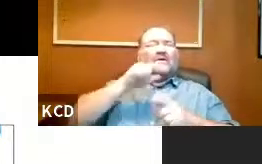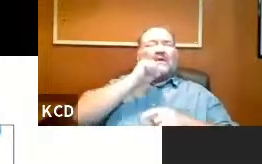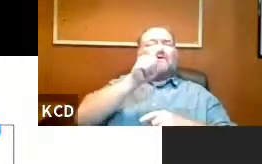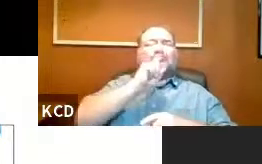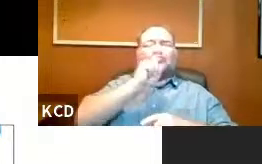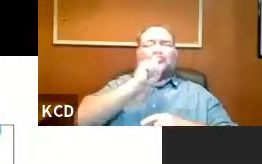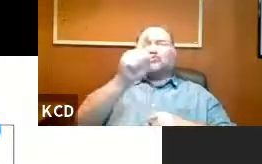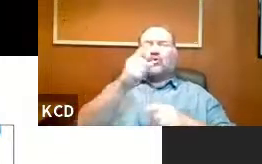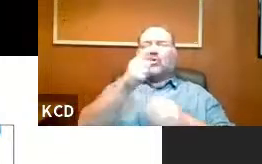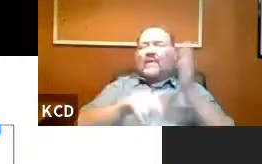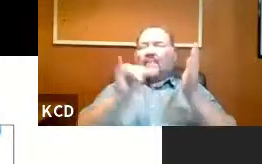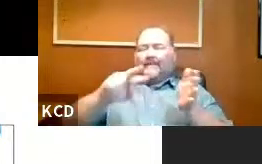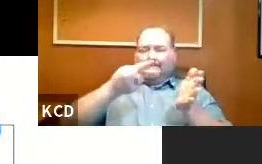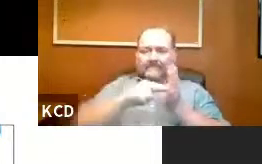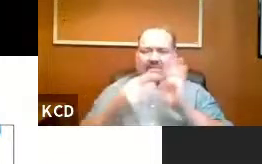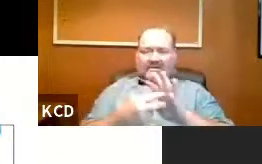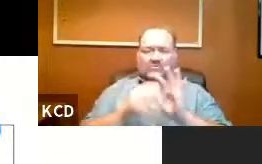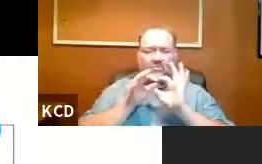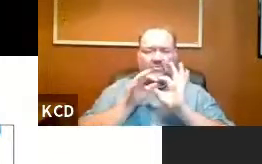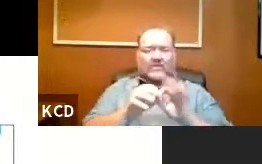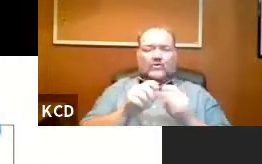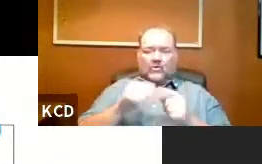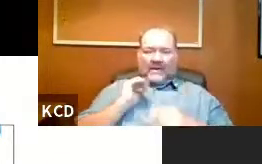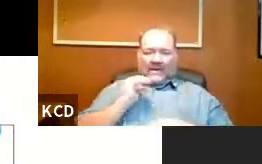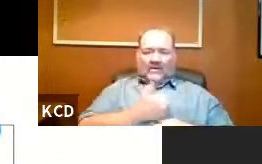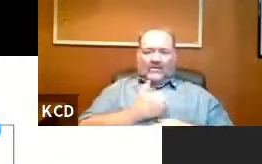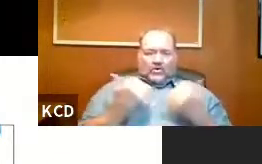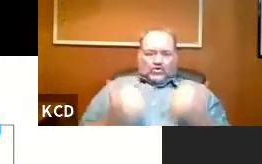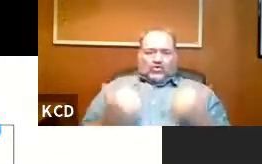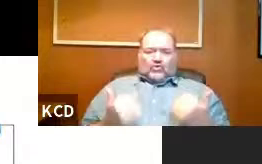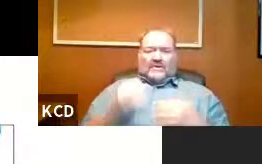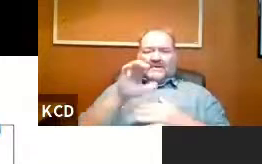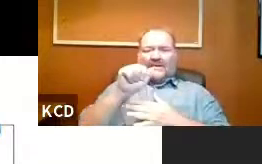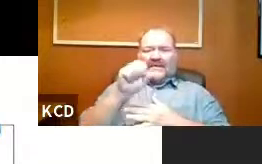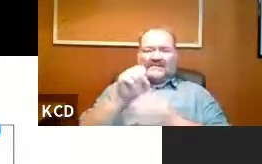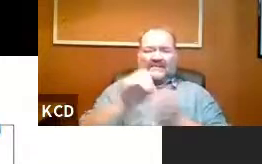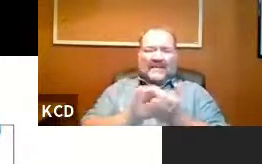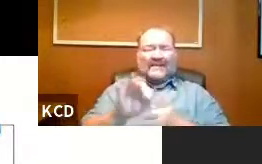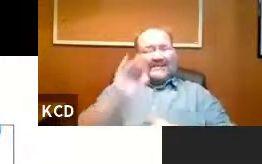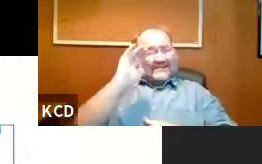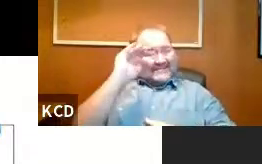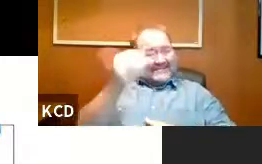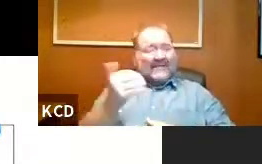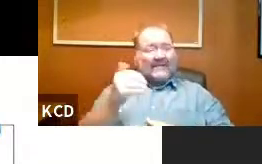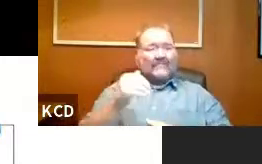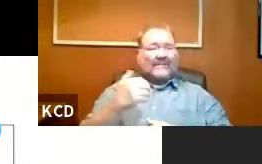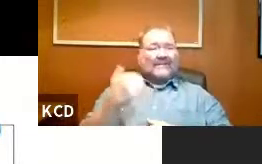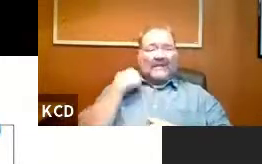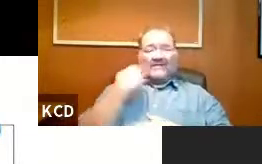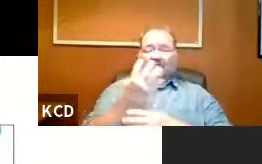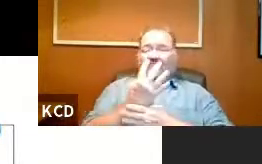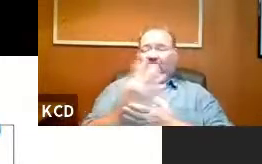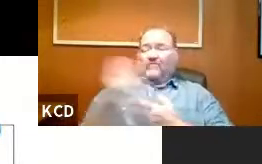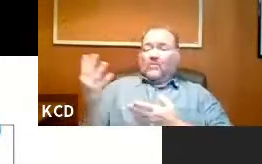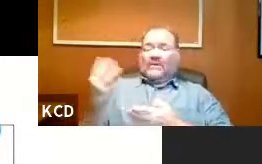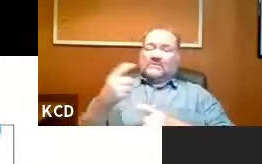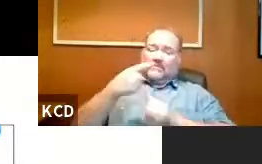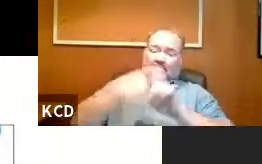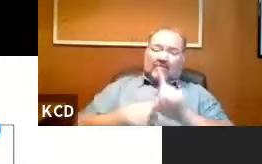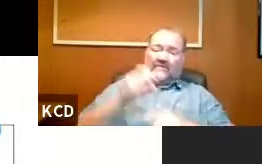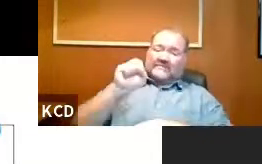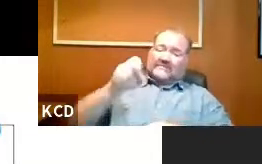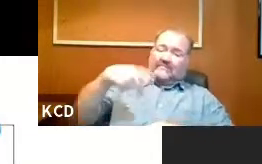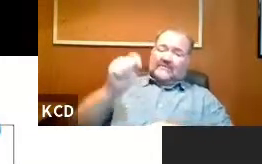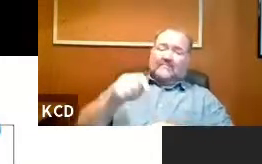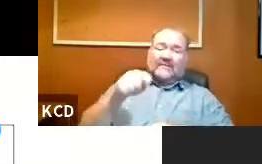related to our current case counts, whether that in any way, it would seem that in the last 4 weeks or in the month of September,